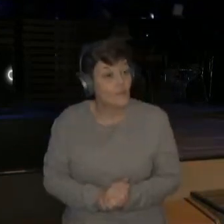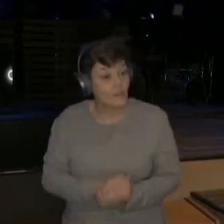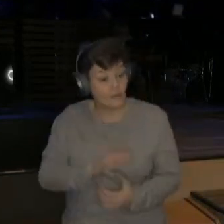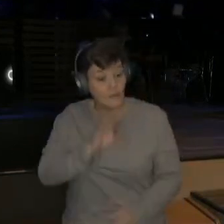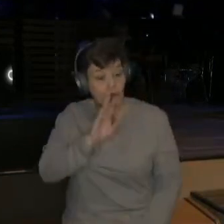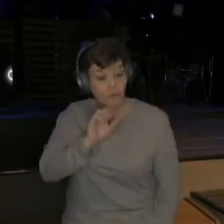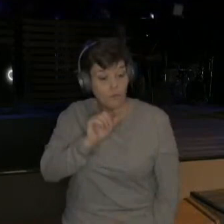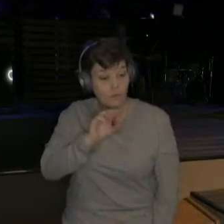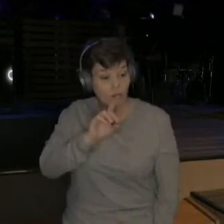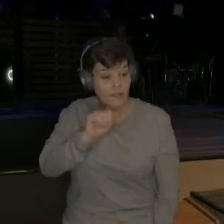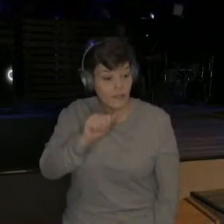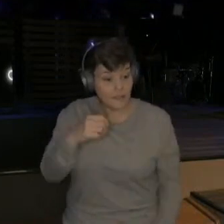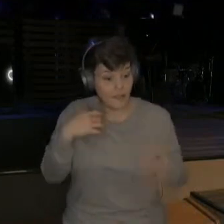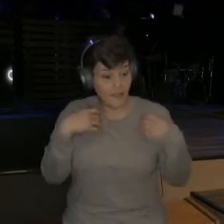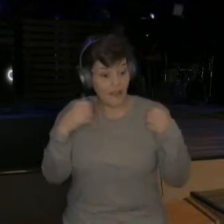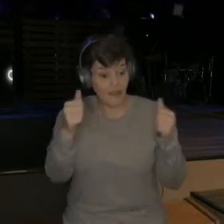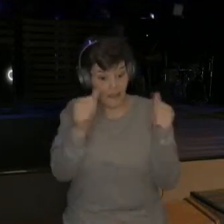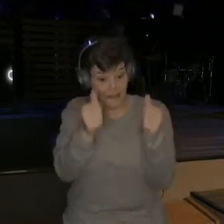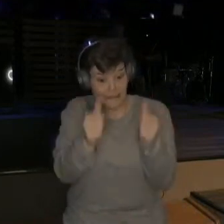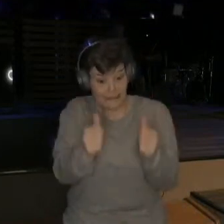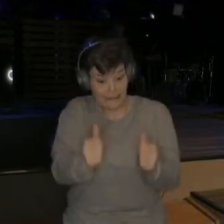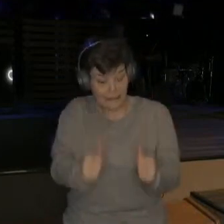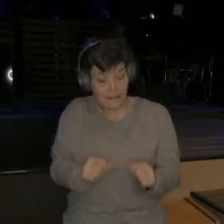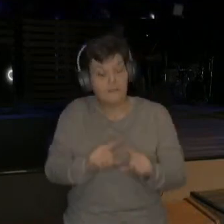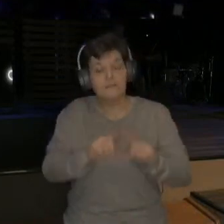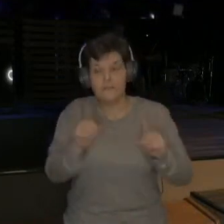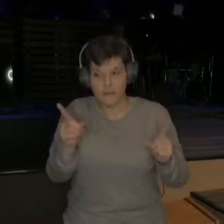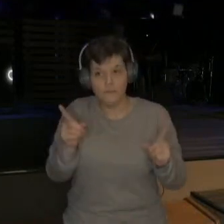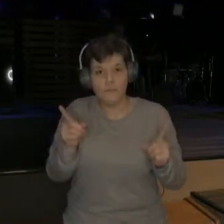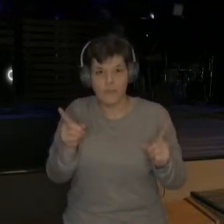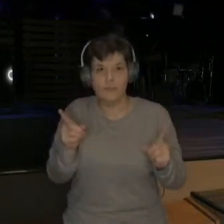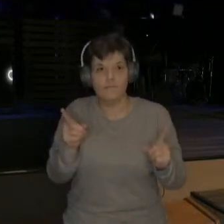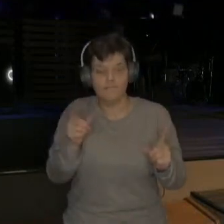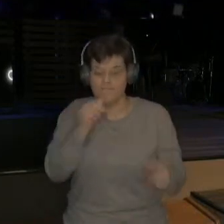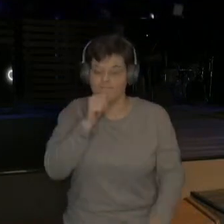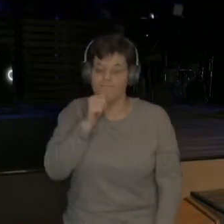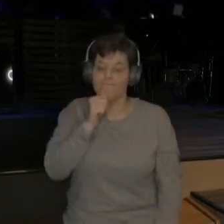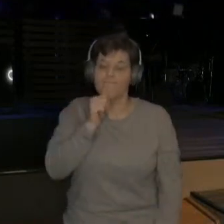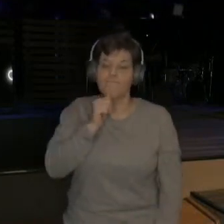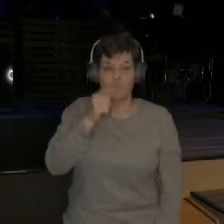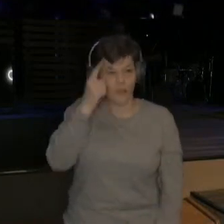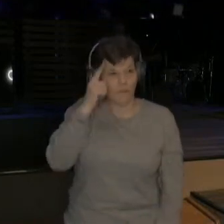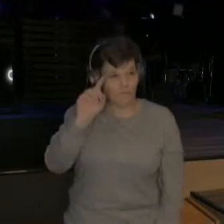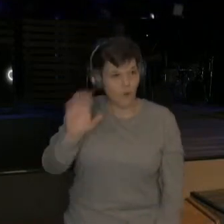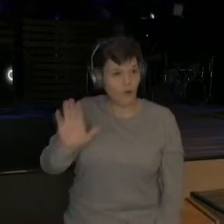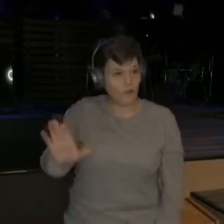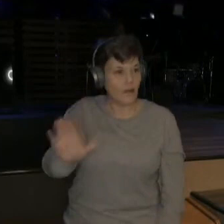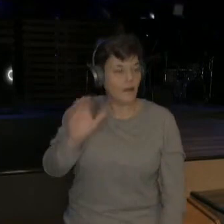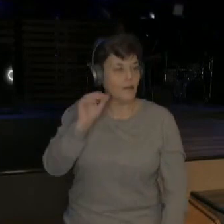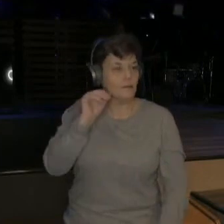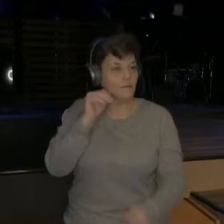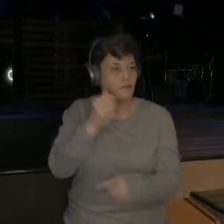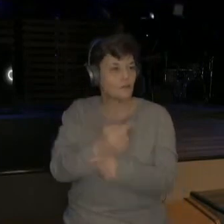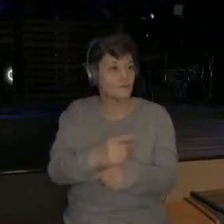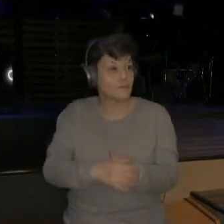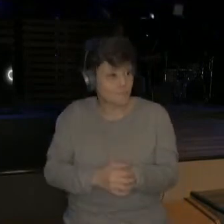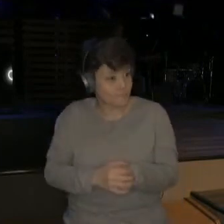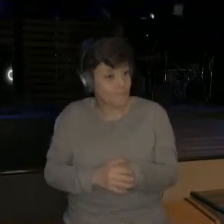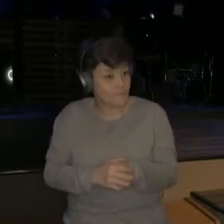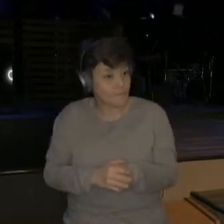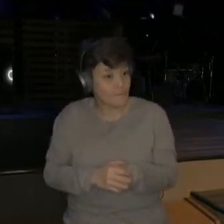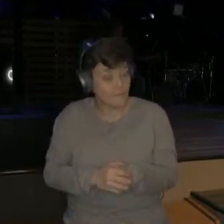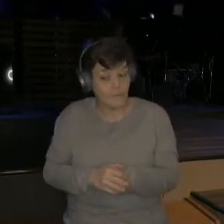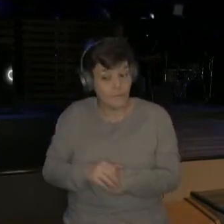welfare. This is love, brothers and sisters. She didn't know Abigail, but she